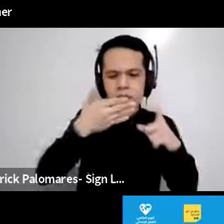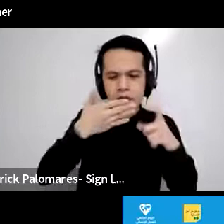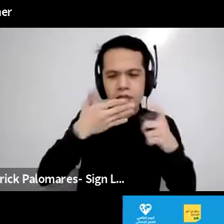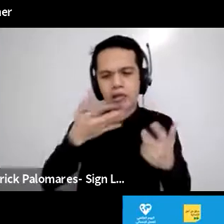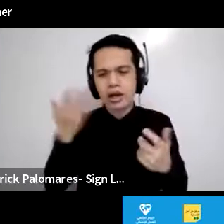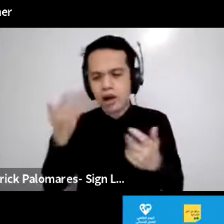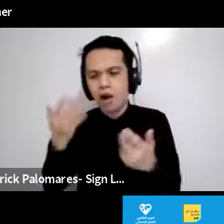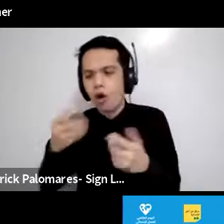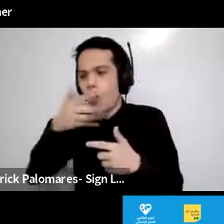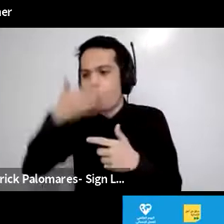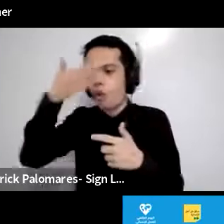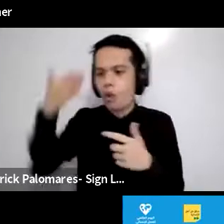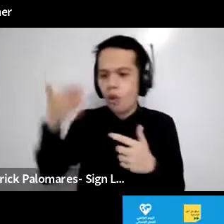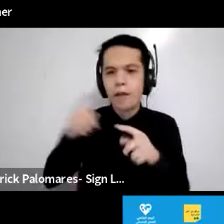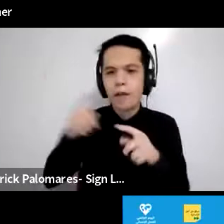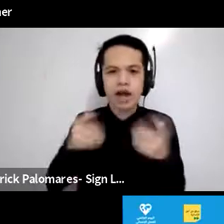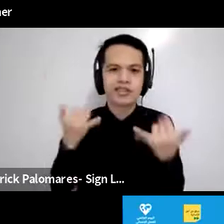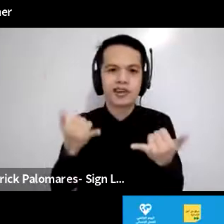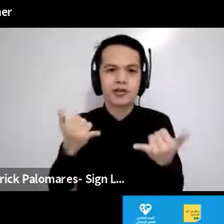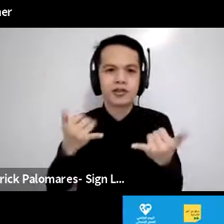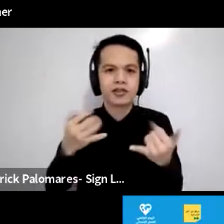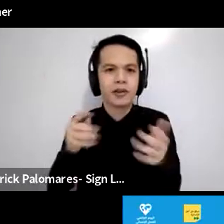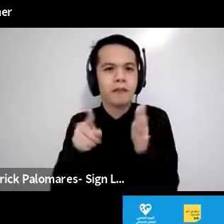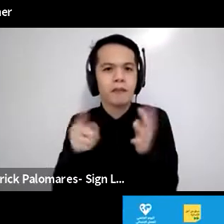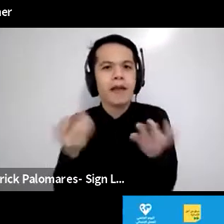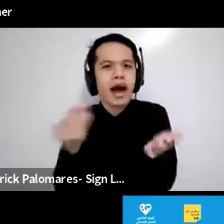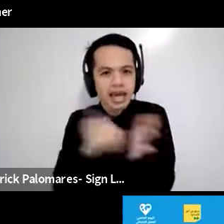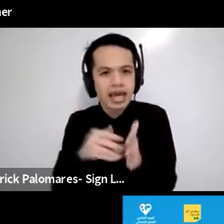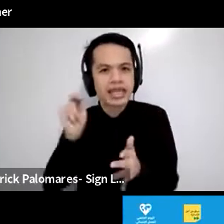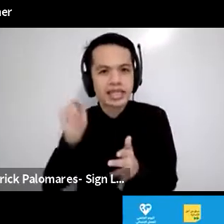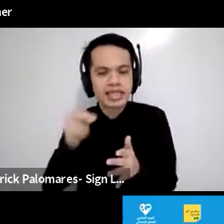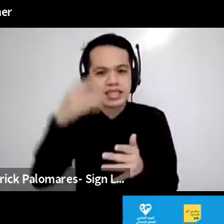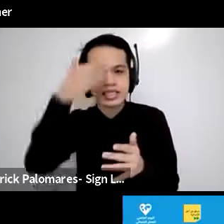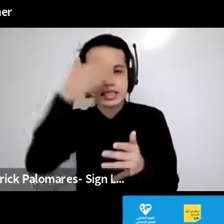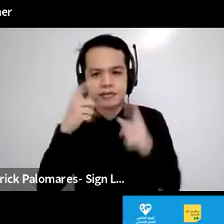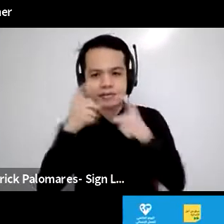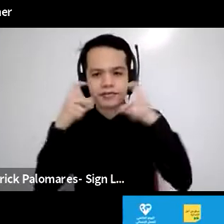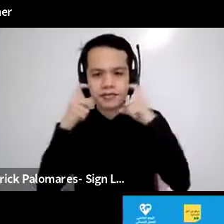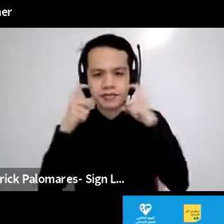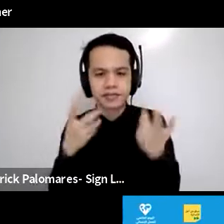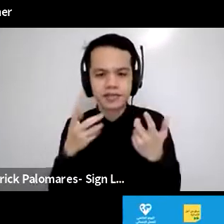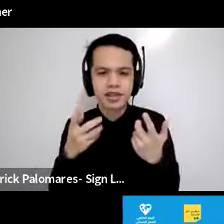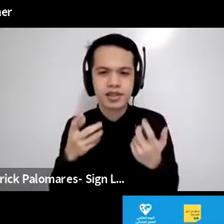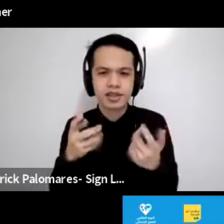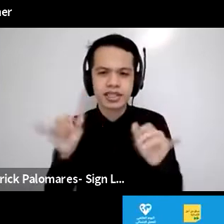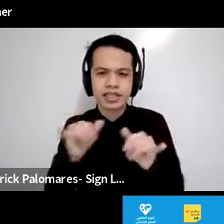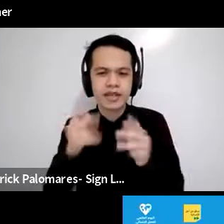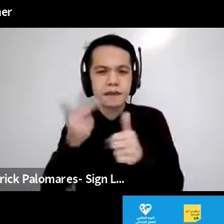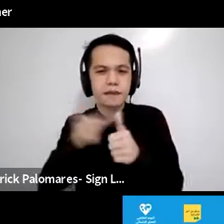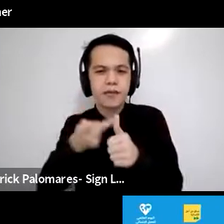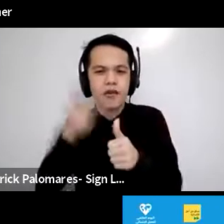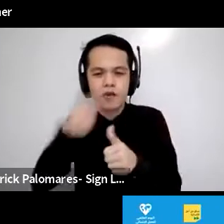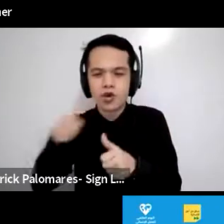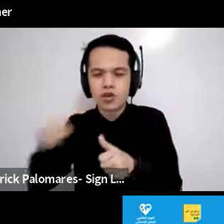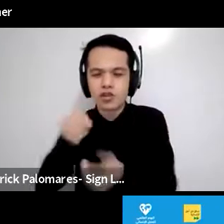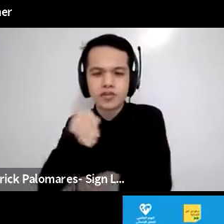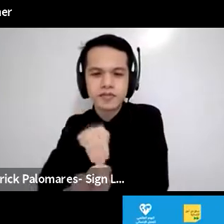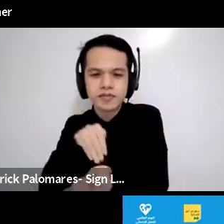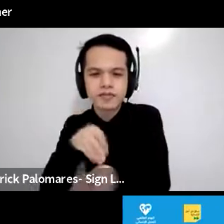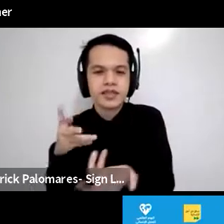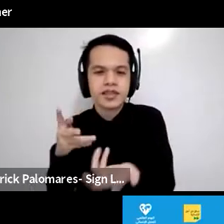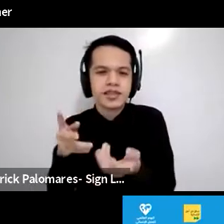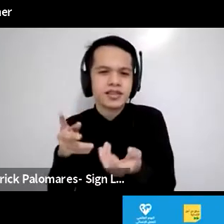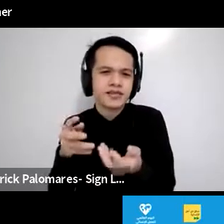every single time, but without mass testing, without actually consulting our health workers and prioritizing our health workers. So the way that